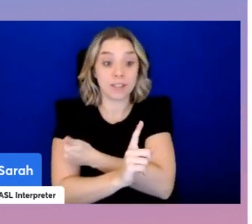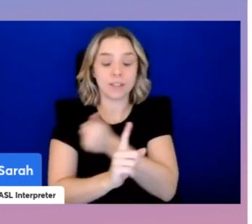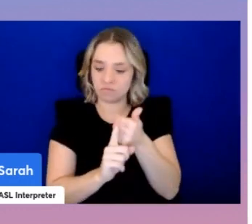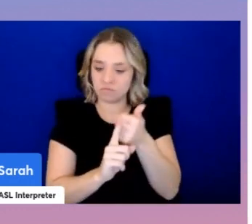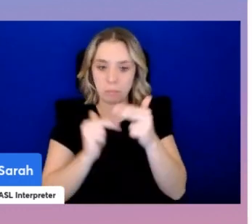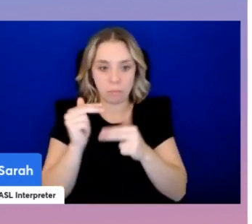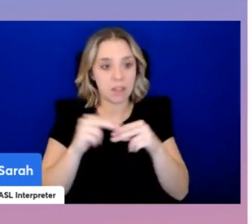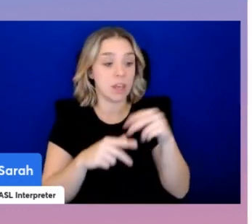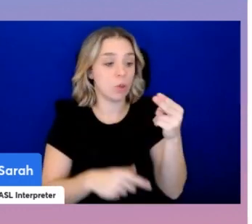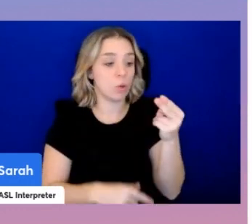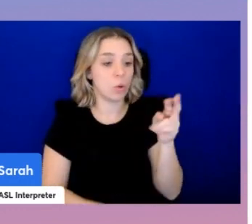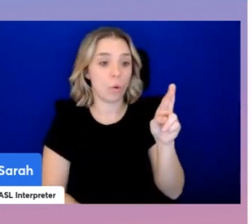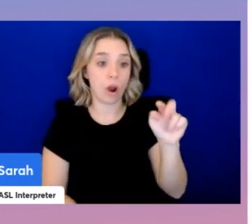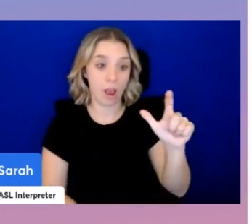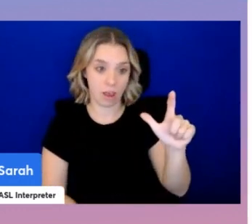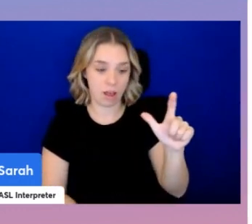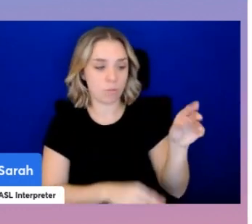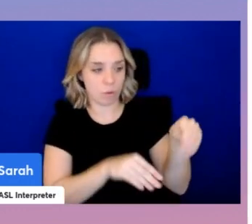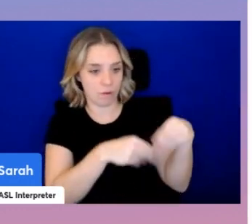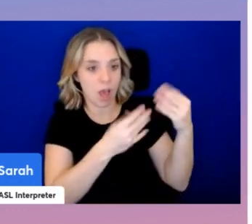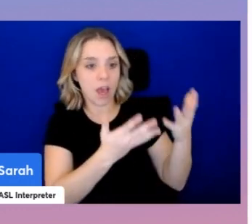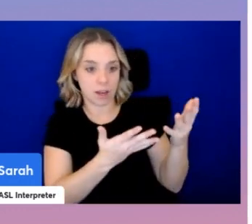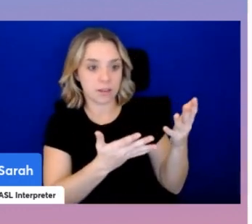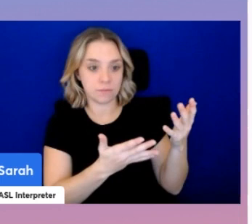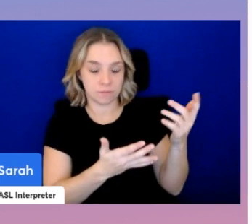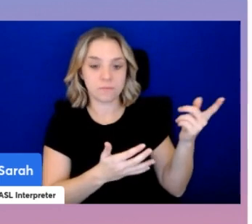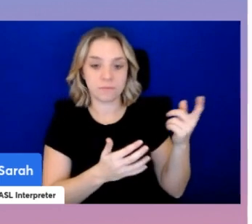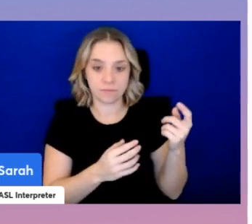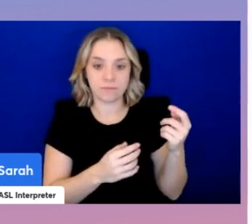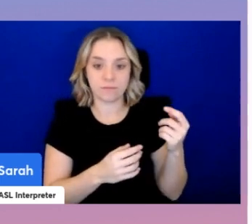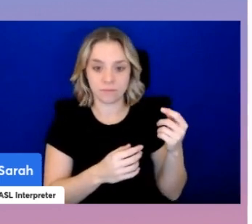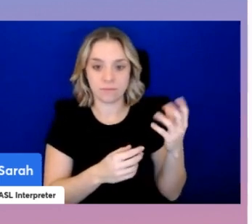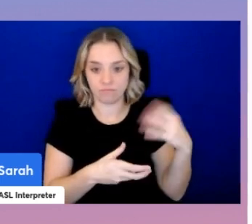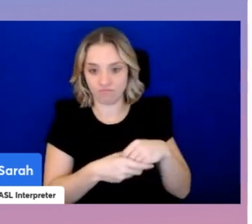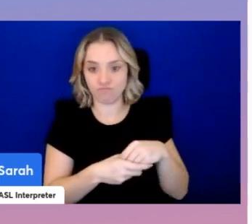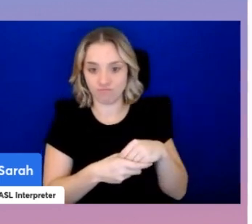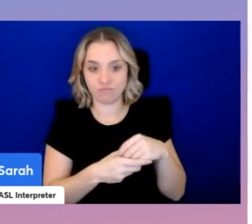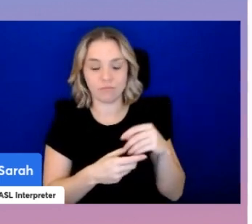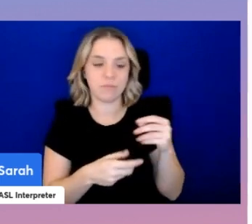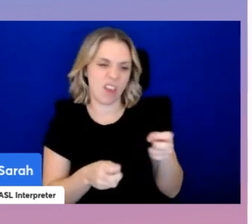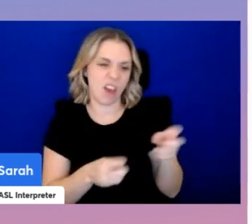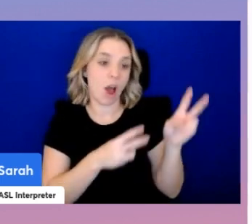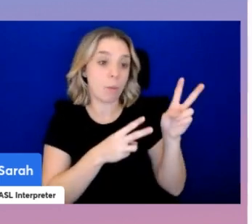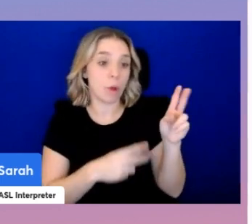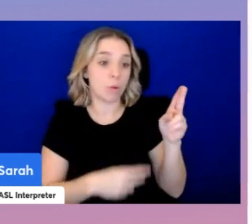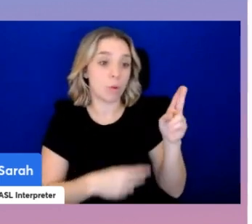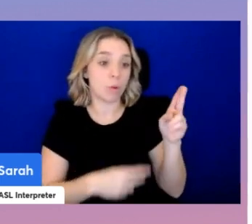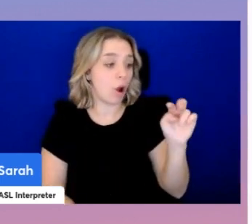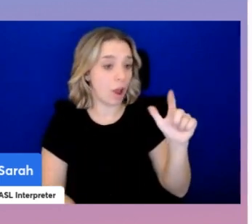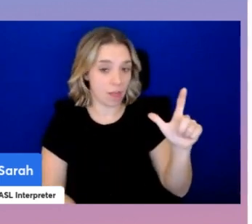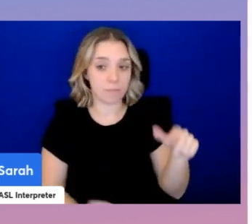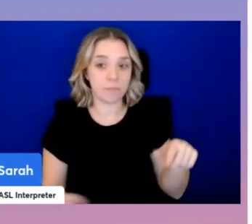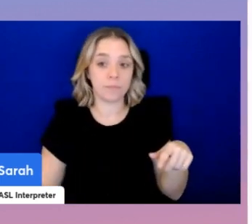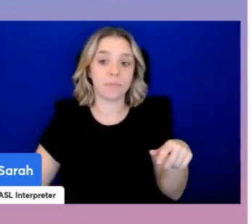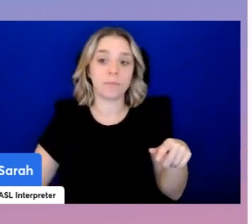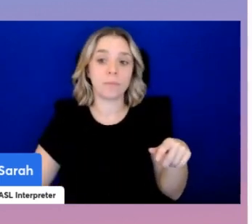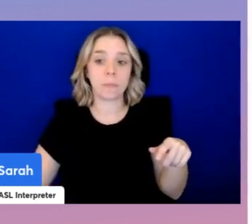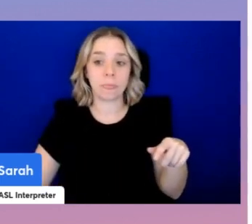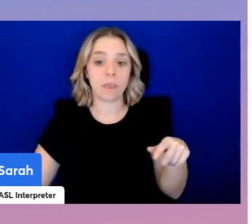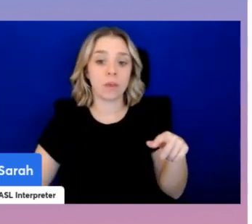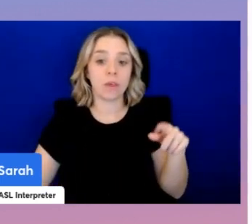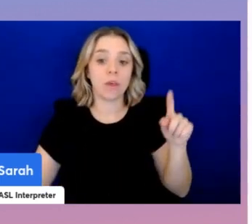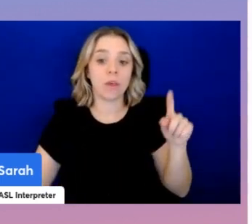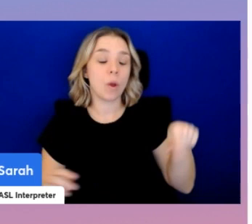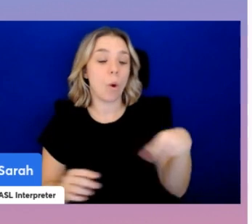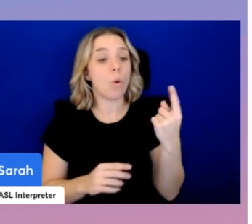the URL that is provided as part of the upload URL, and then so the only header that you need to specify